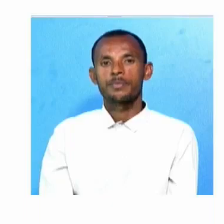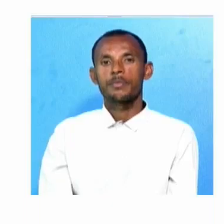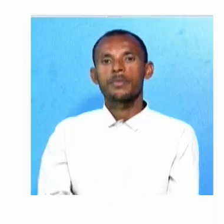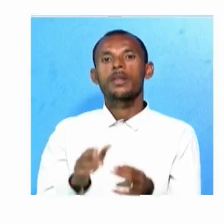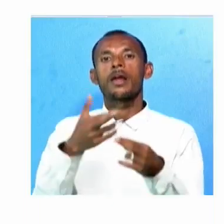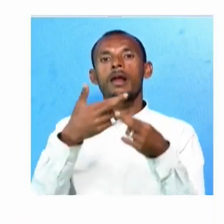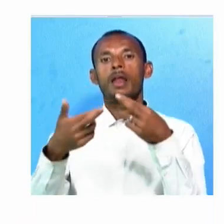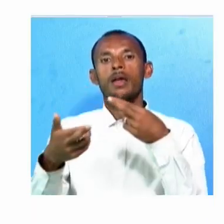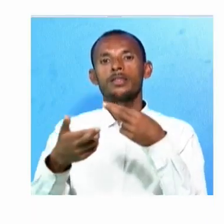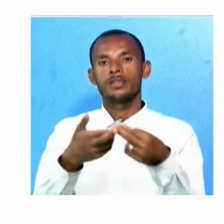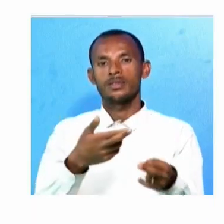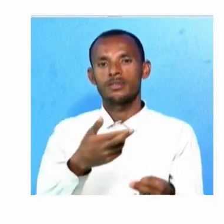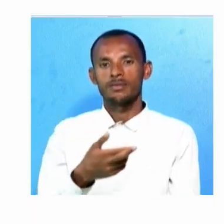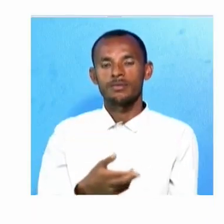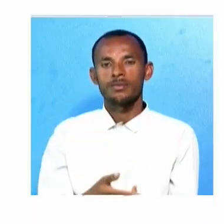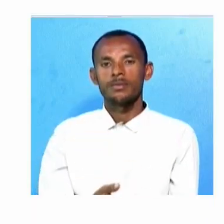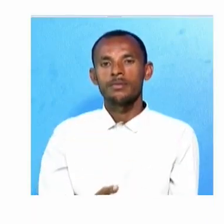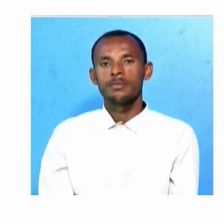Relation